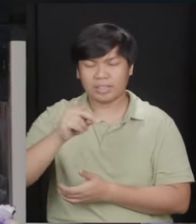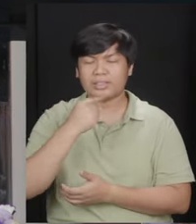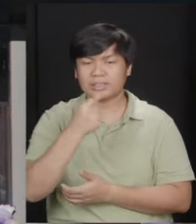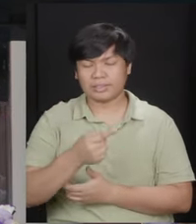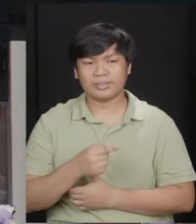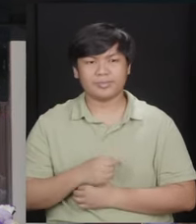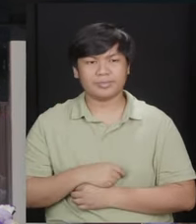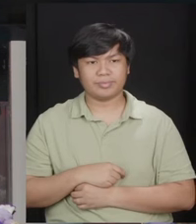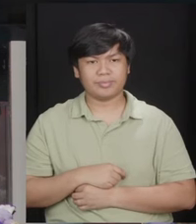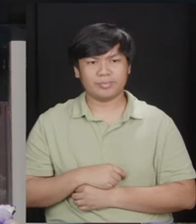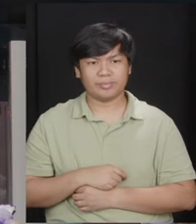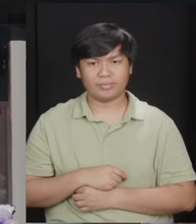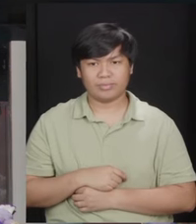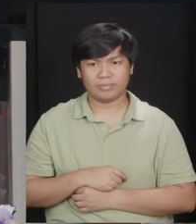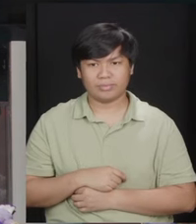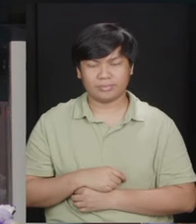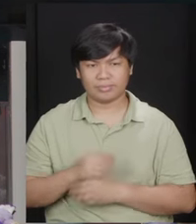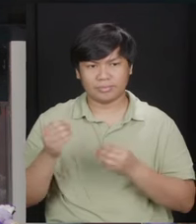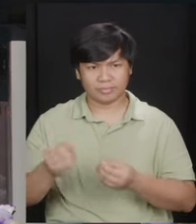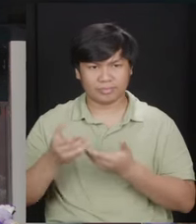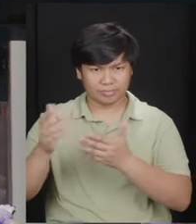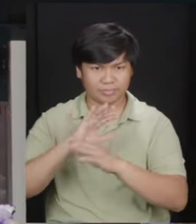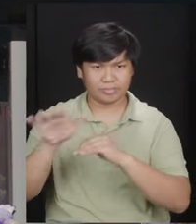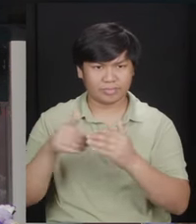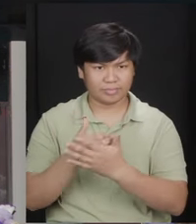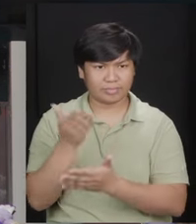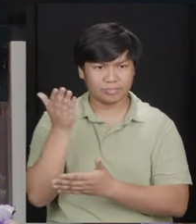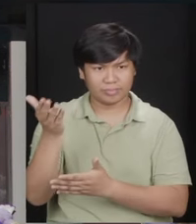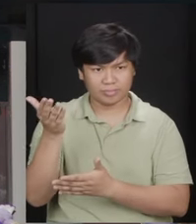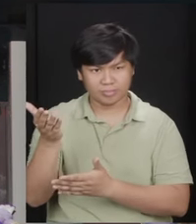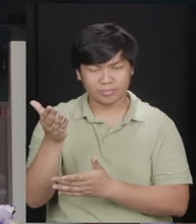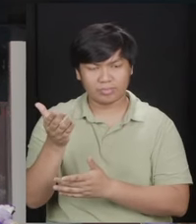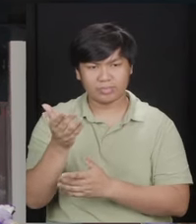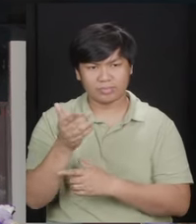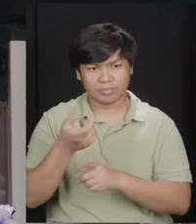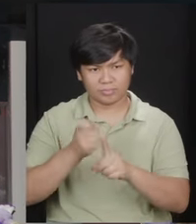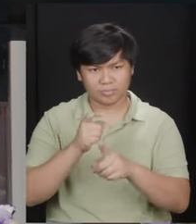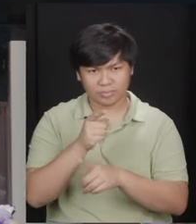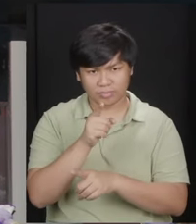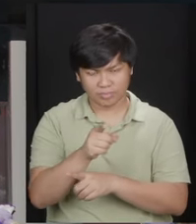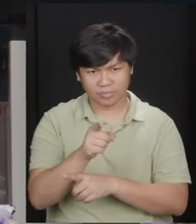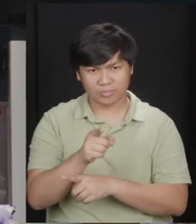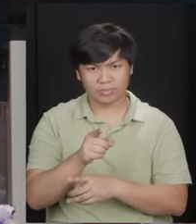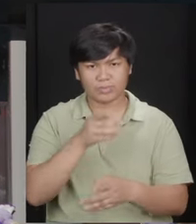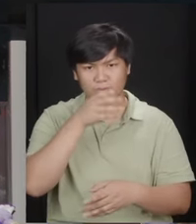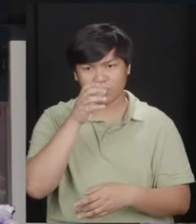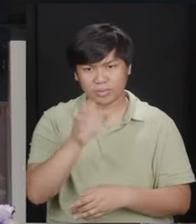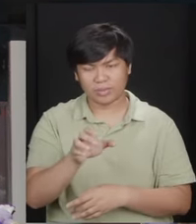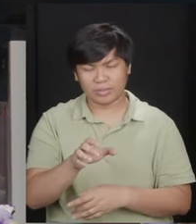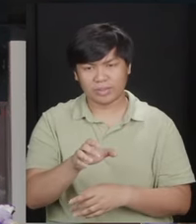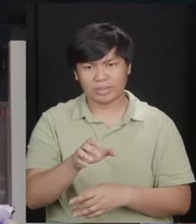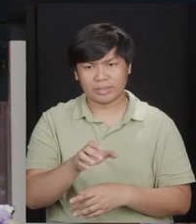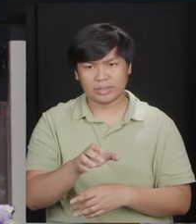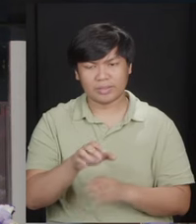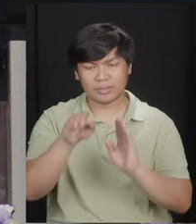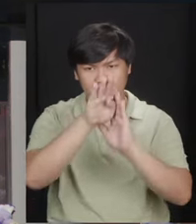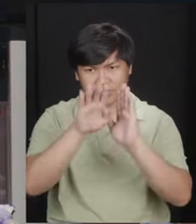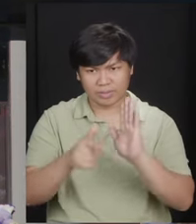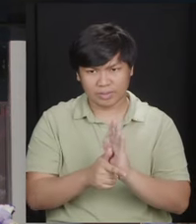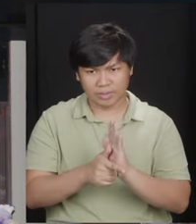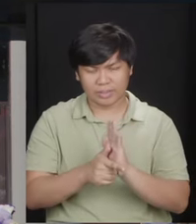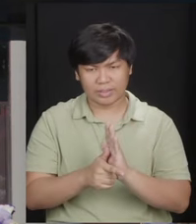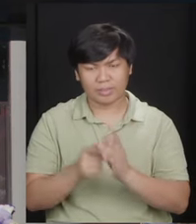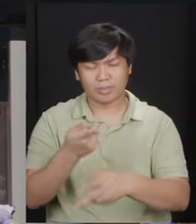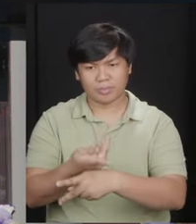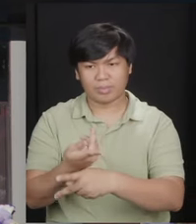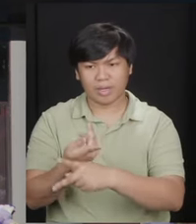He said, and I quote, "Give to everyone who begs from you. This command takes place in the context of borrowing and